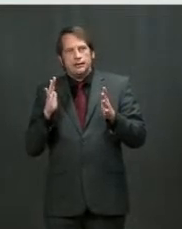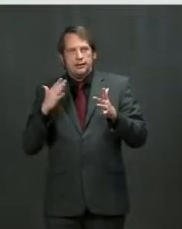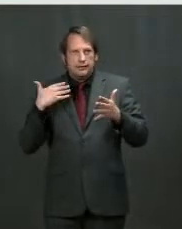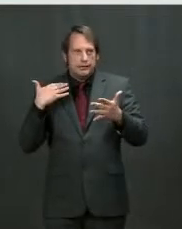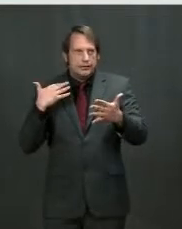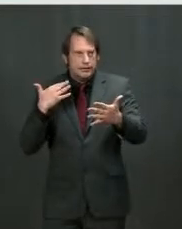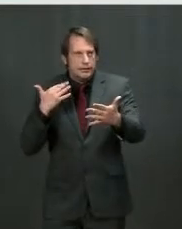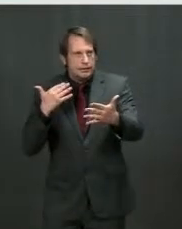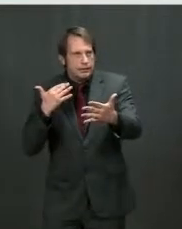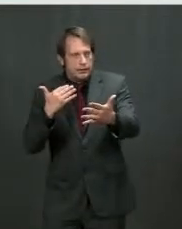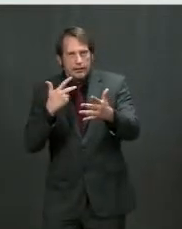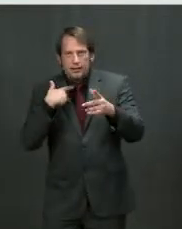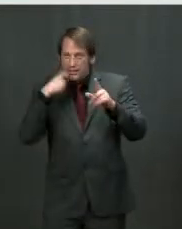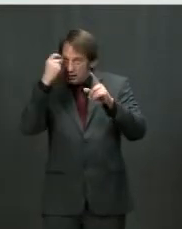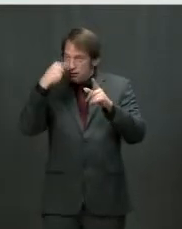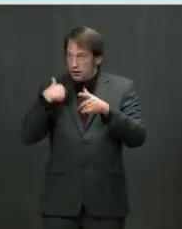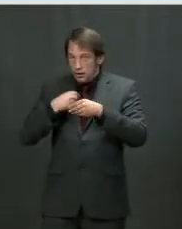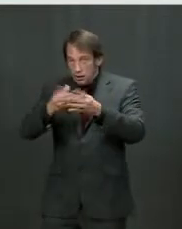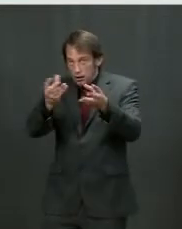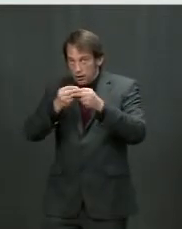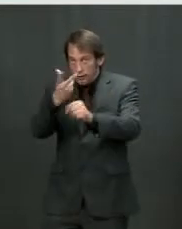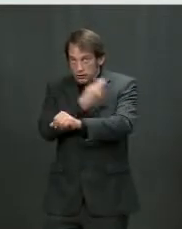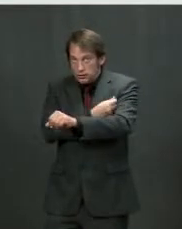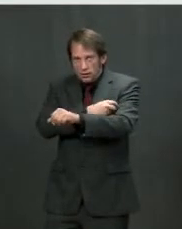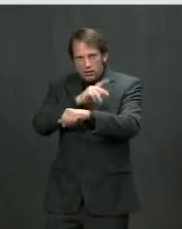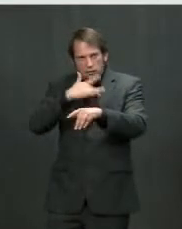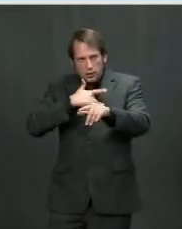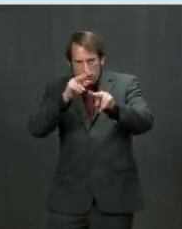we get to that point. Clearly, we will get to a place